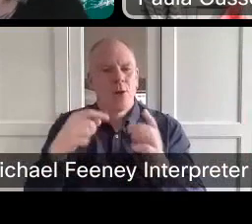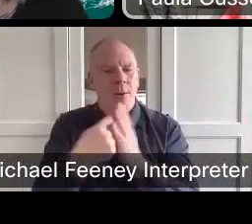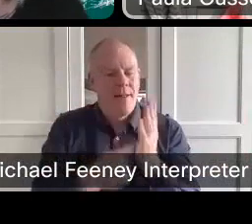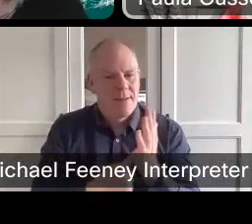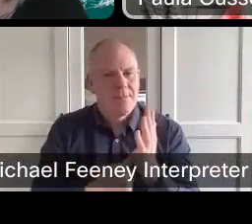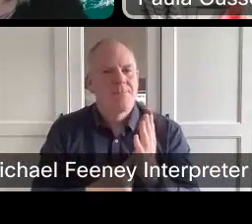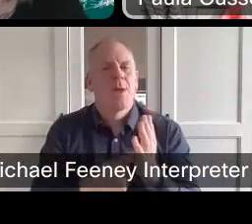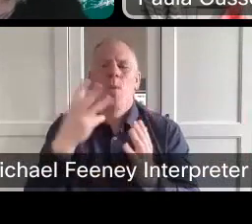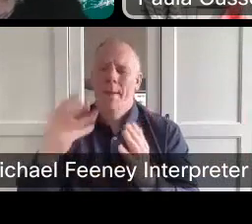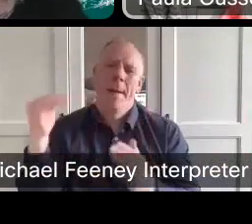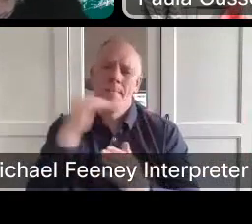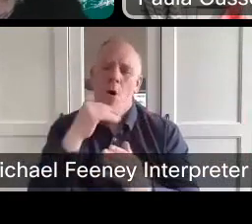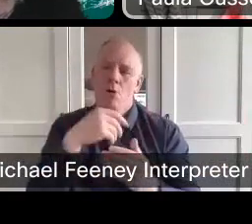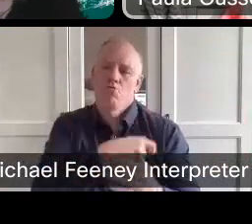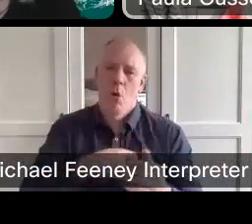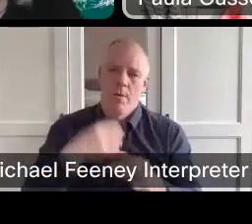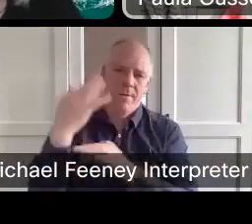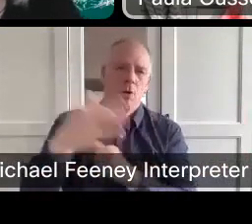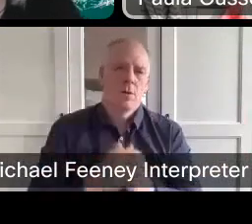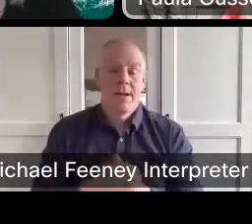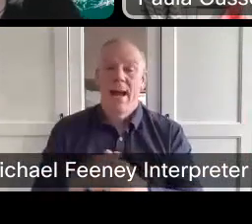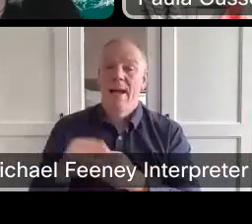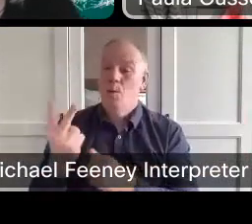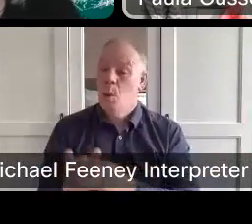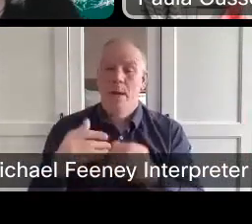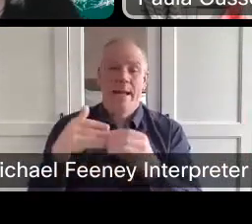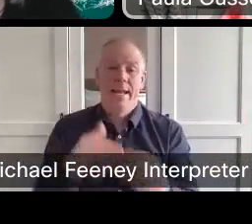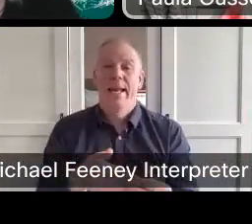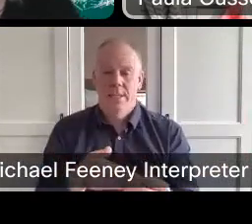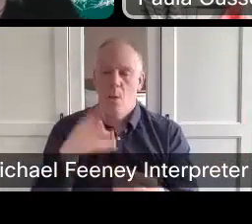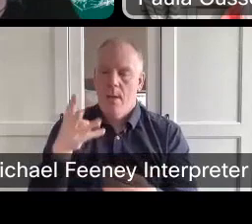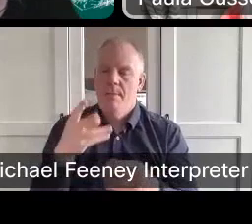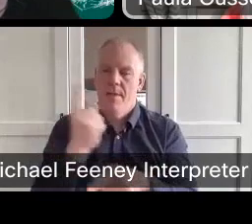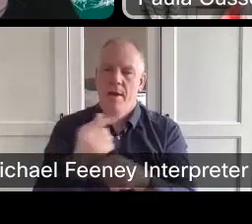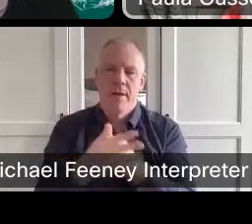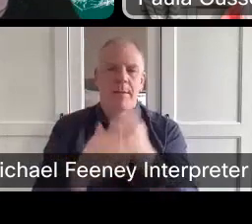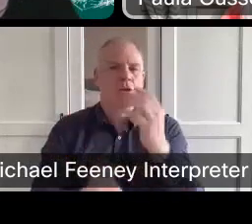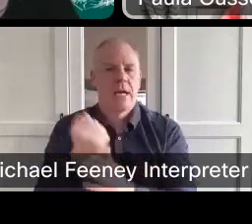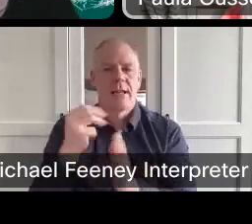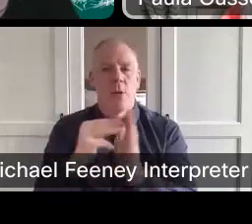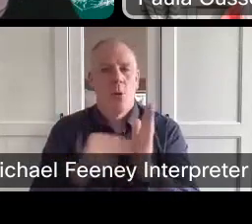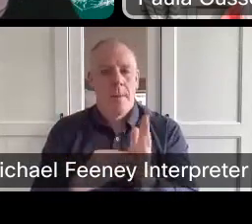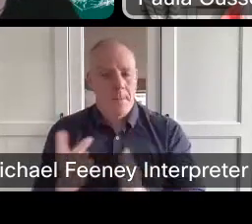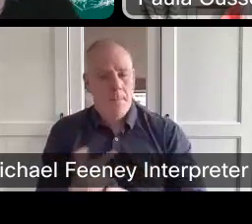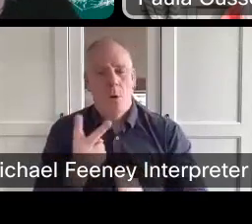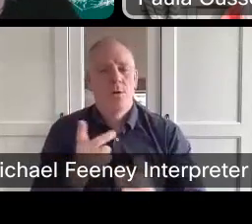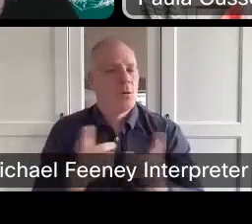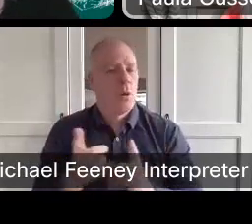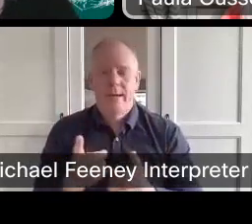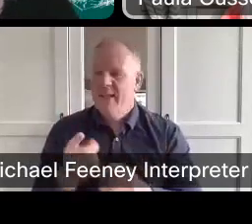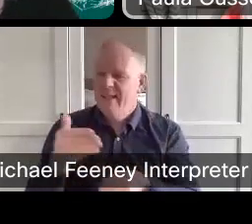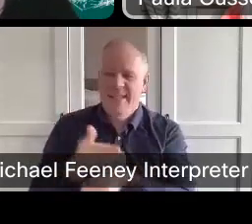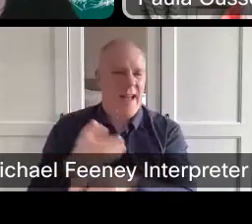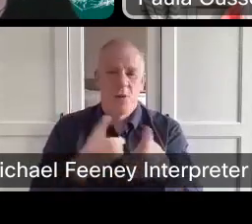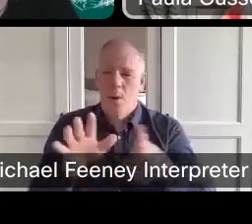be really critical. And our leads really, the success of our programme has been down to the work that our leads and our staff have done at